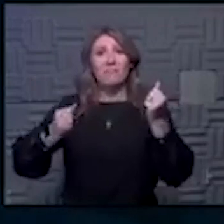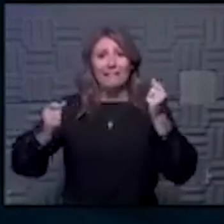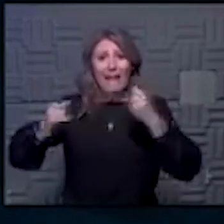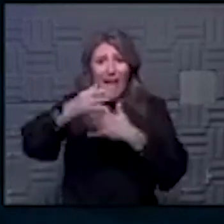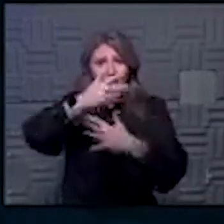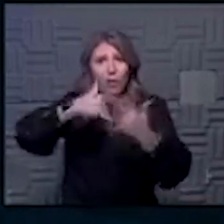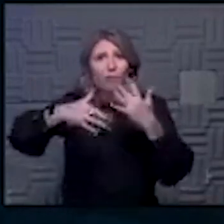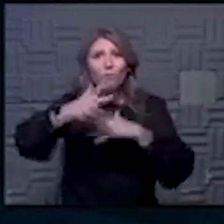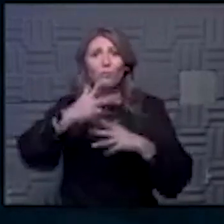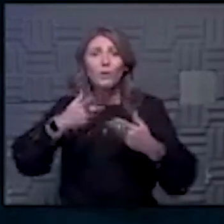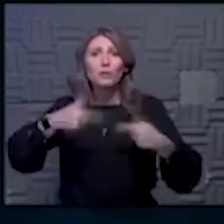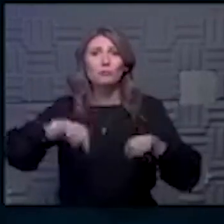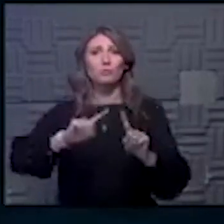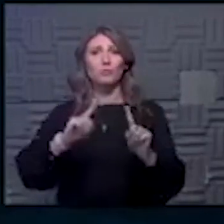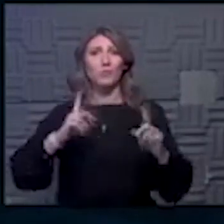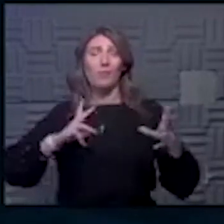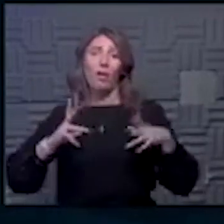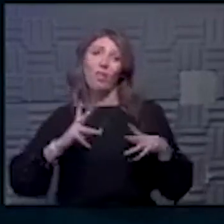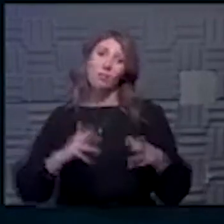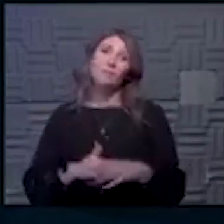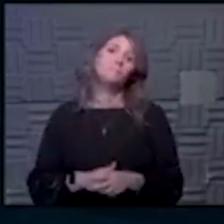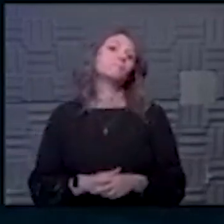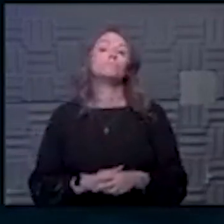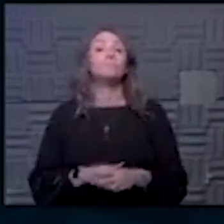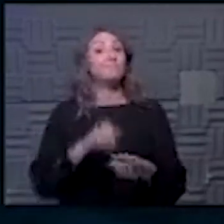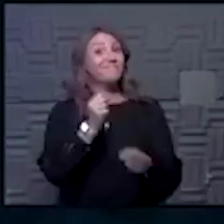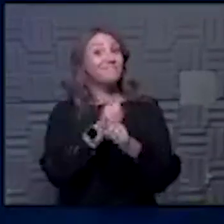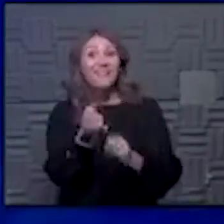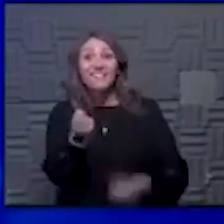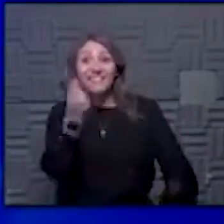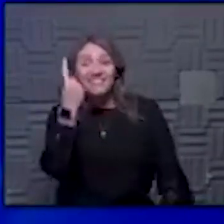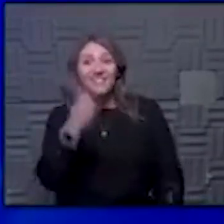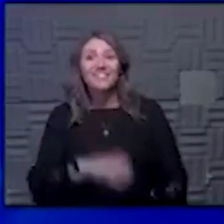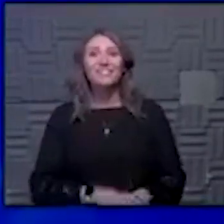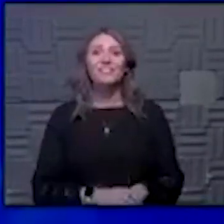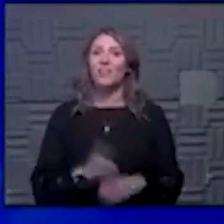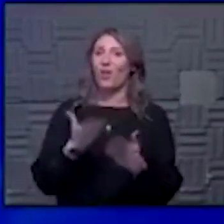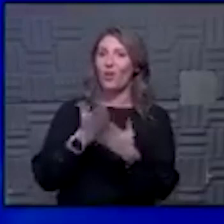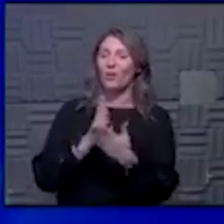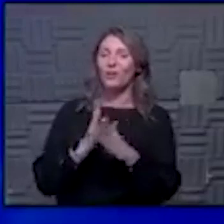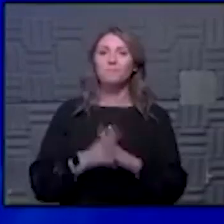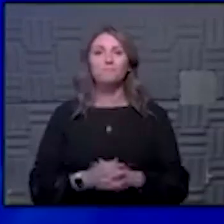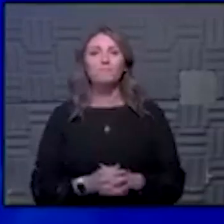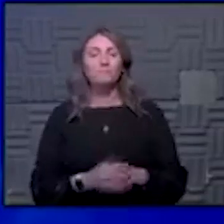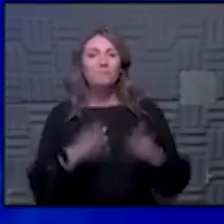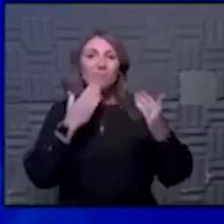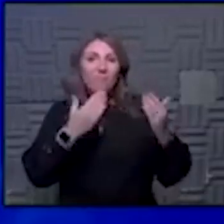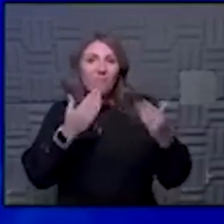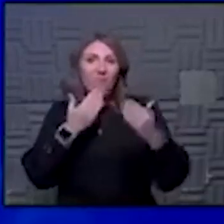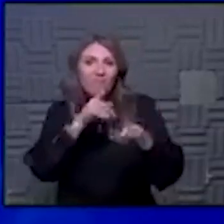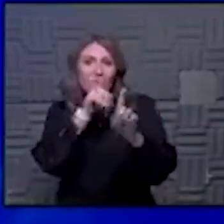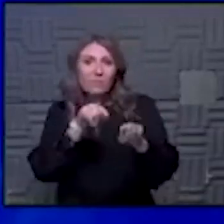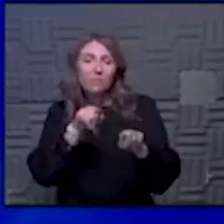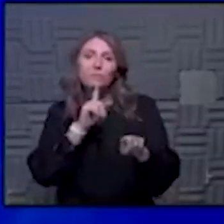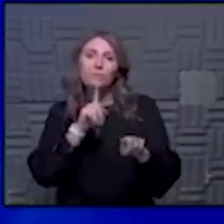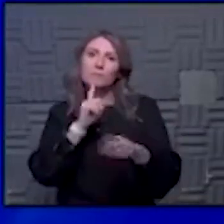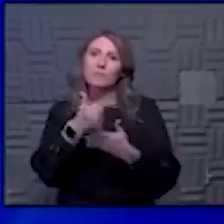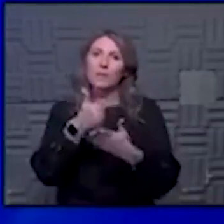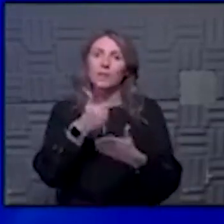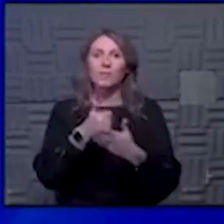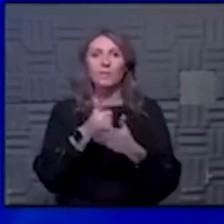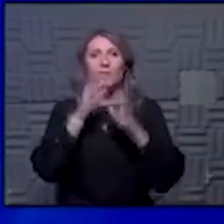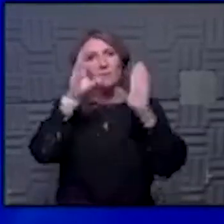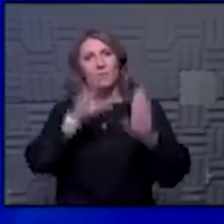the holidays are coming. Makes sense. Yeah. All right, so thank you for that report. This is really helpful. It's great to see